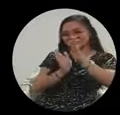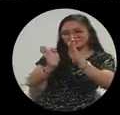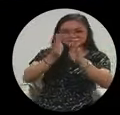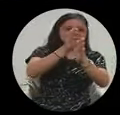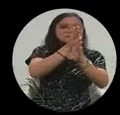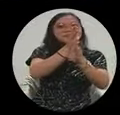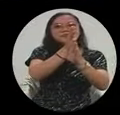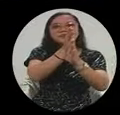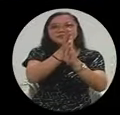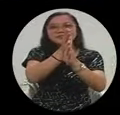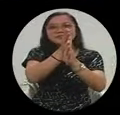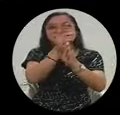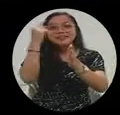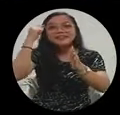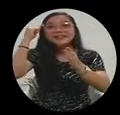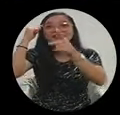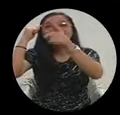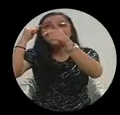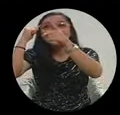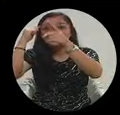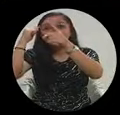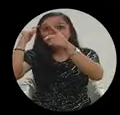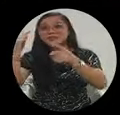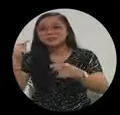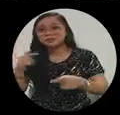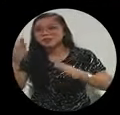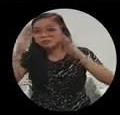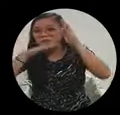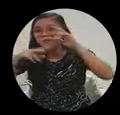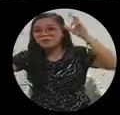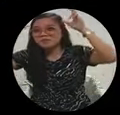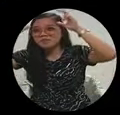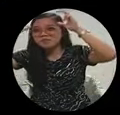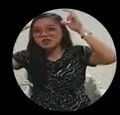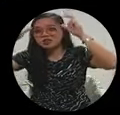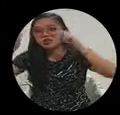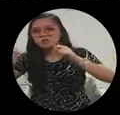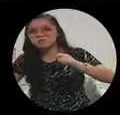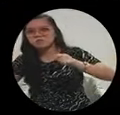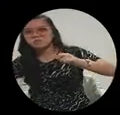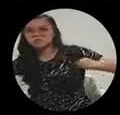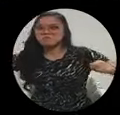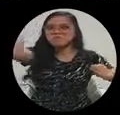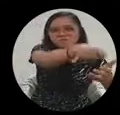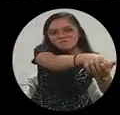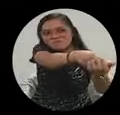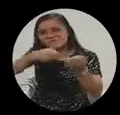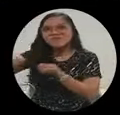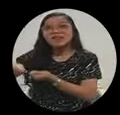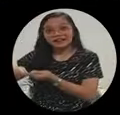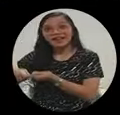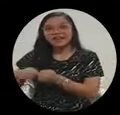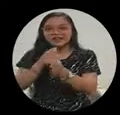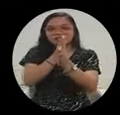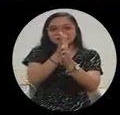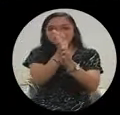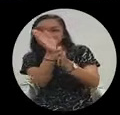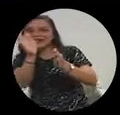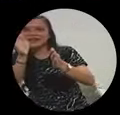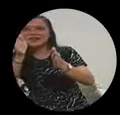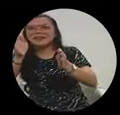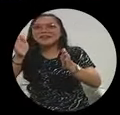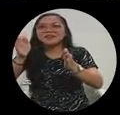I have goals. Do you have goals? Doon ay mga taong wag yung goal, eh? Wag yung plano sa